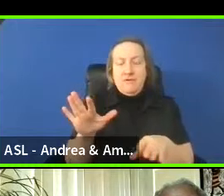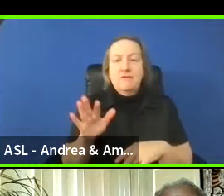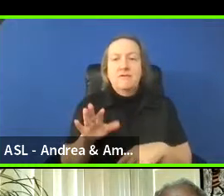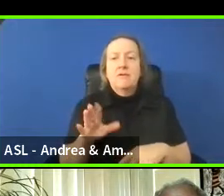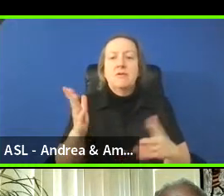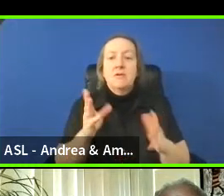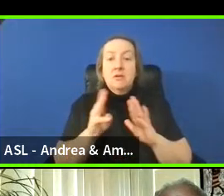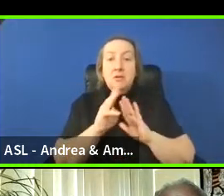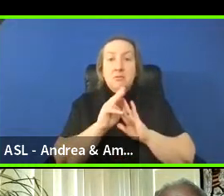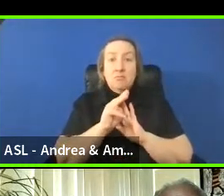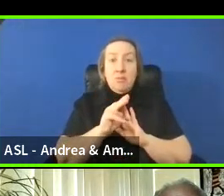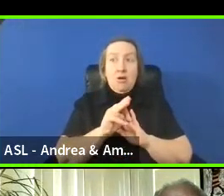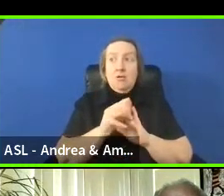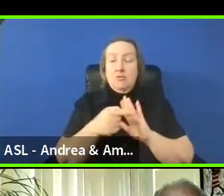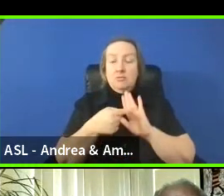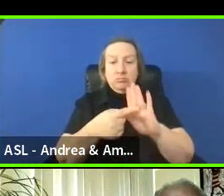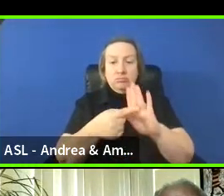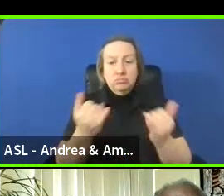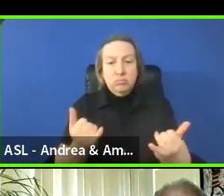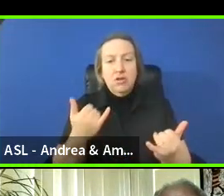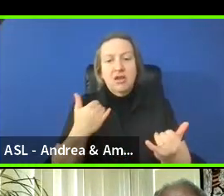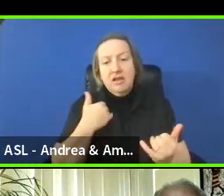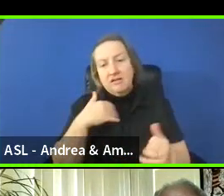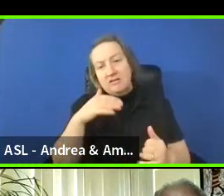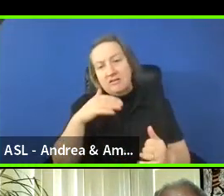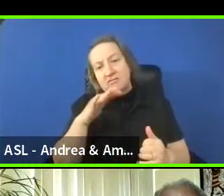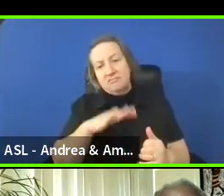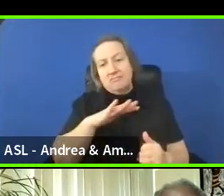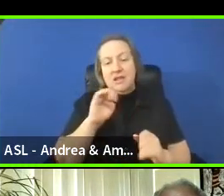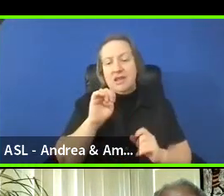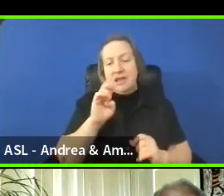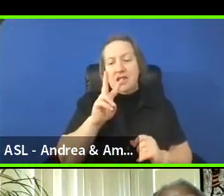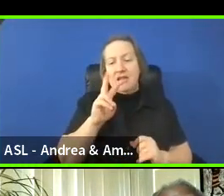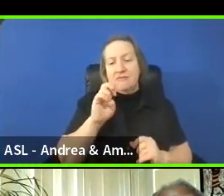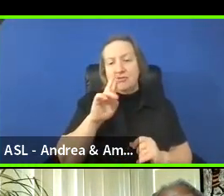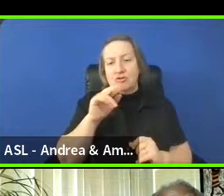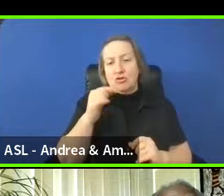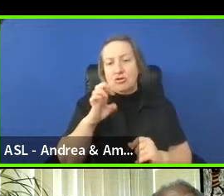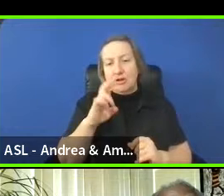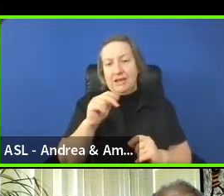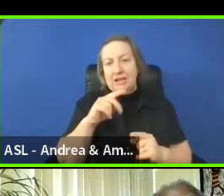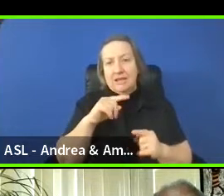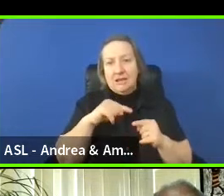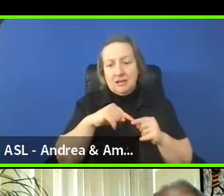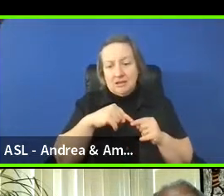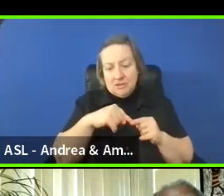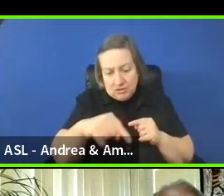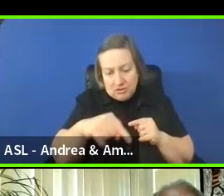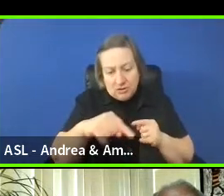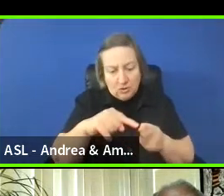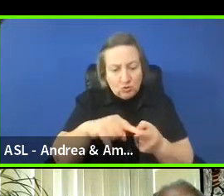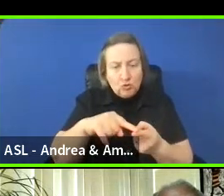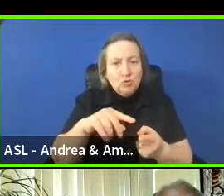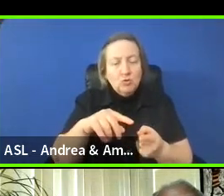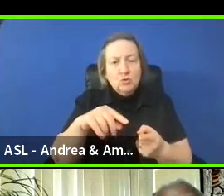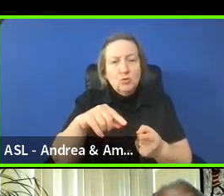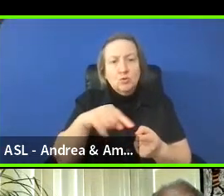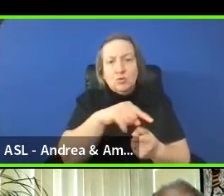have now cover between approximately Evergreen and the waterfront of Vancouver. Oh,